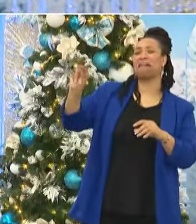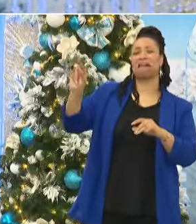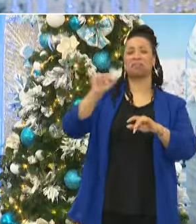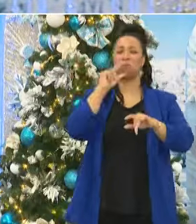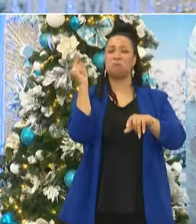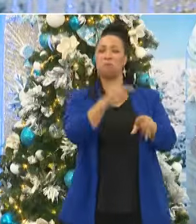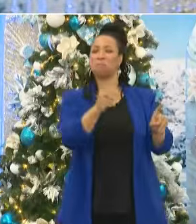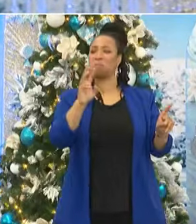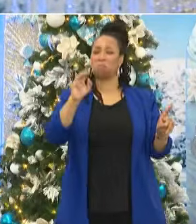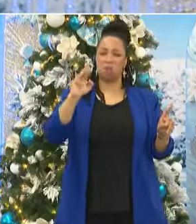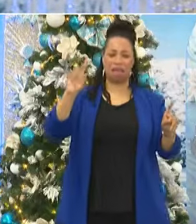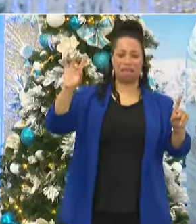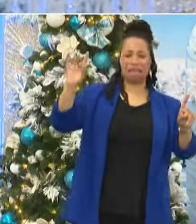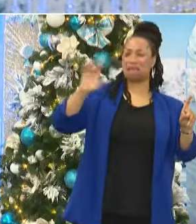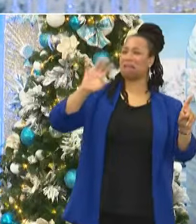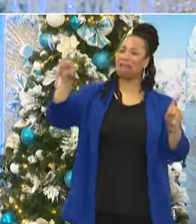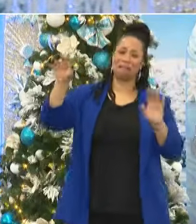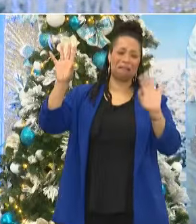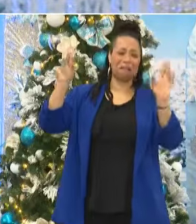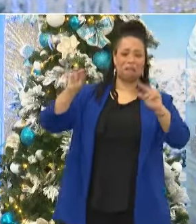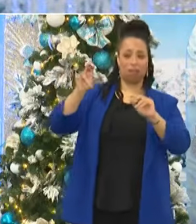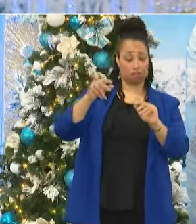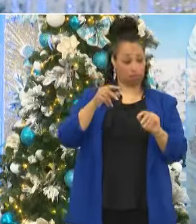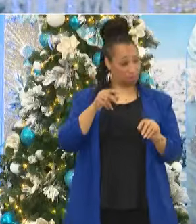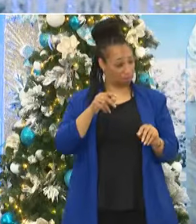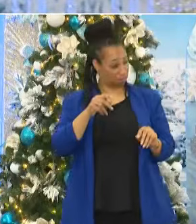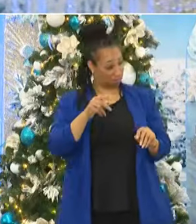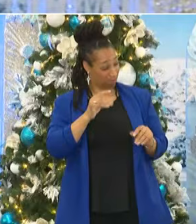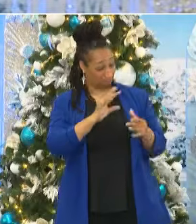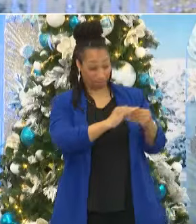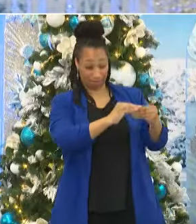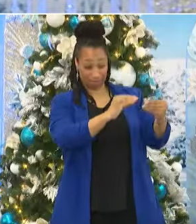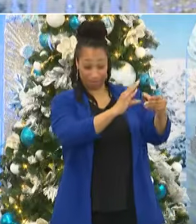we won't see you no more. That's what they said. Didn't they say that, Bun?